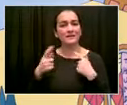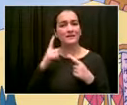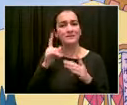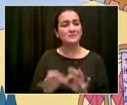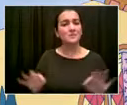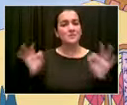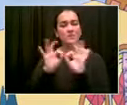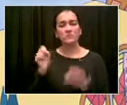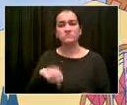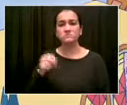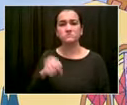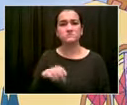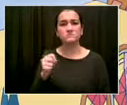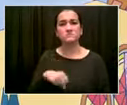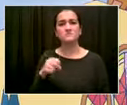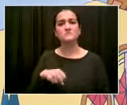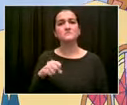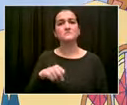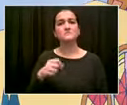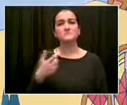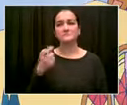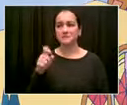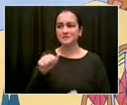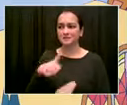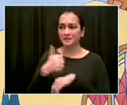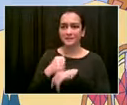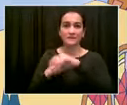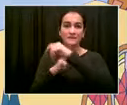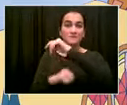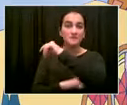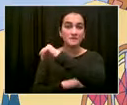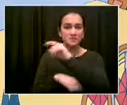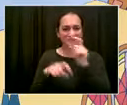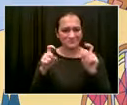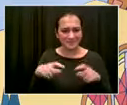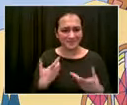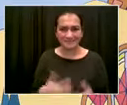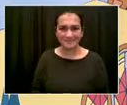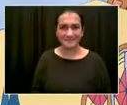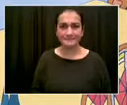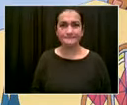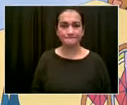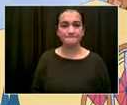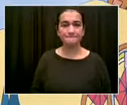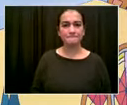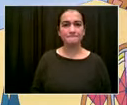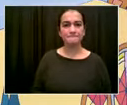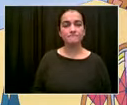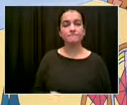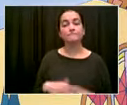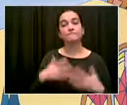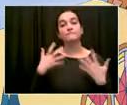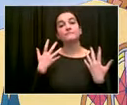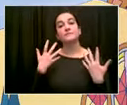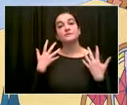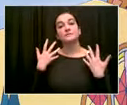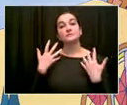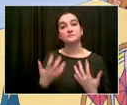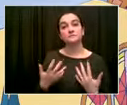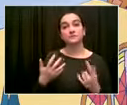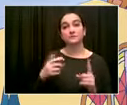framework for all of that to continue. But to make sure it goes even farther, that every child